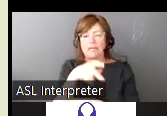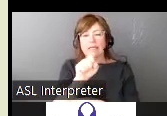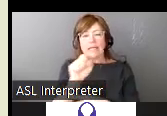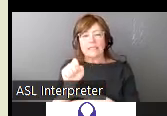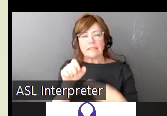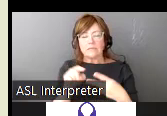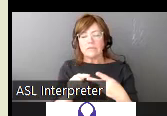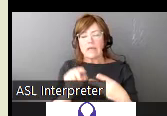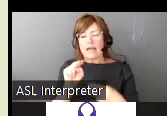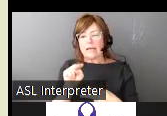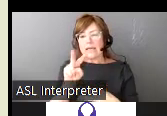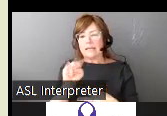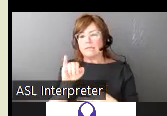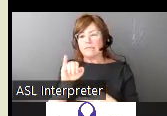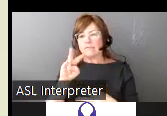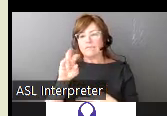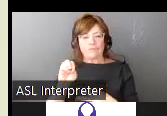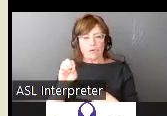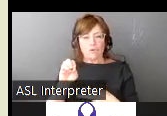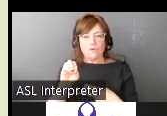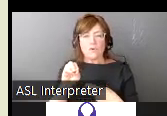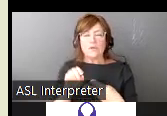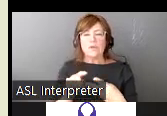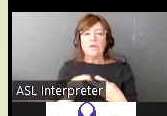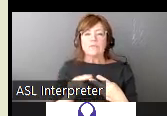vivo we use in vivo